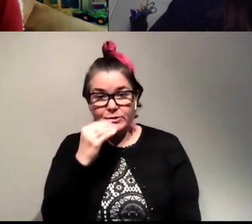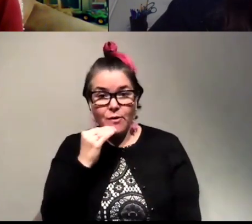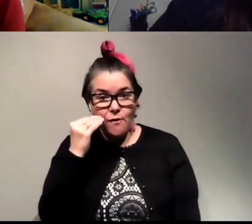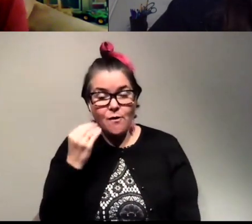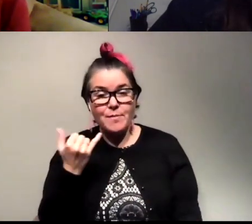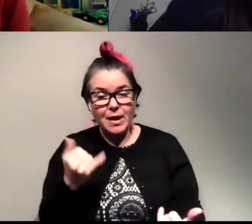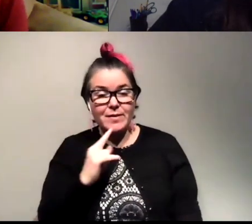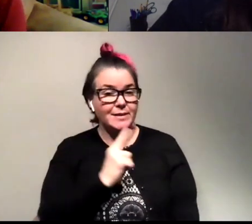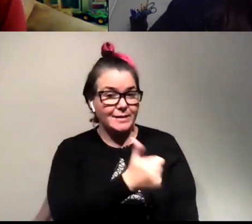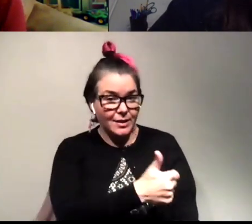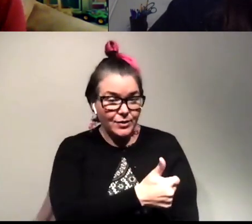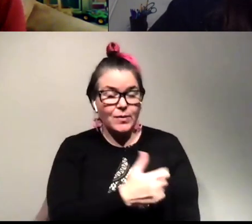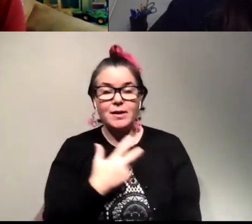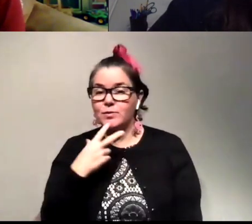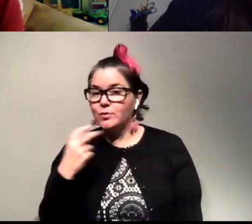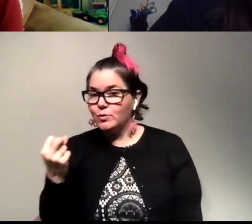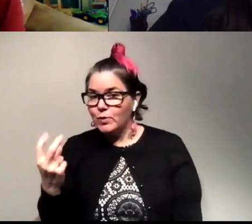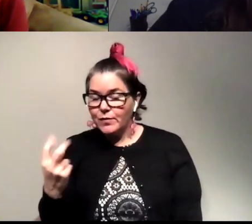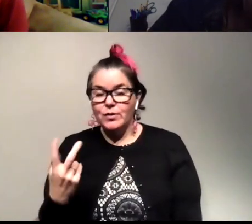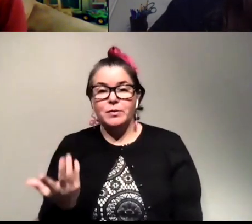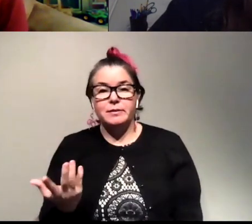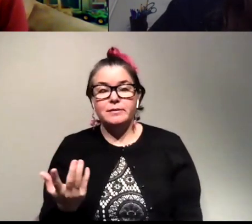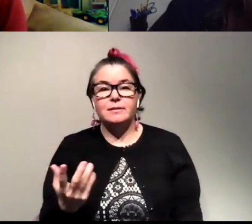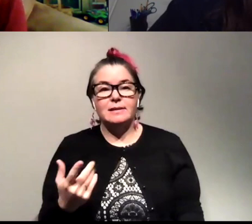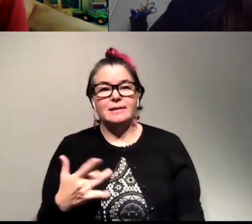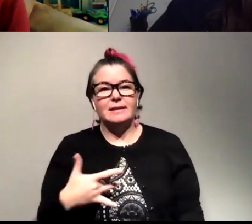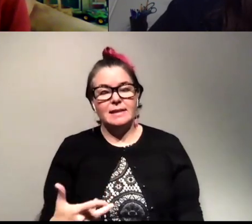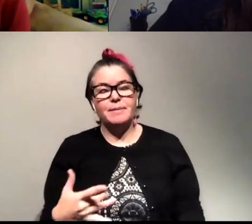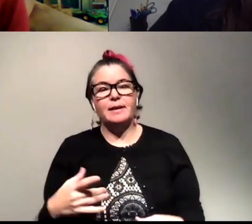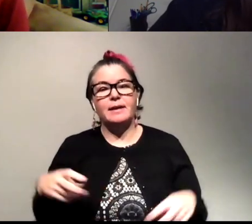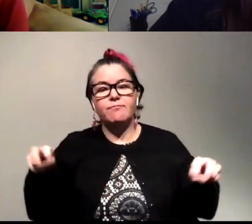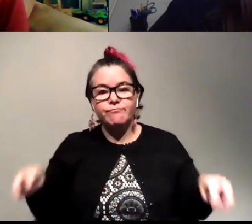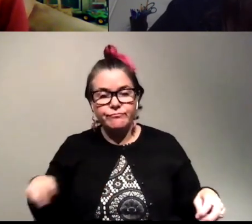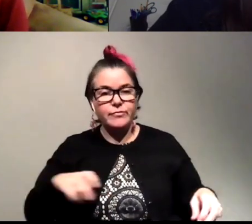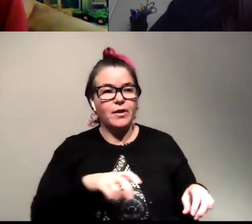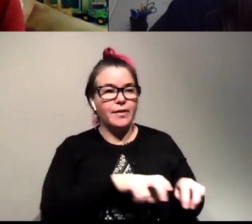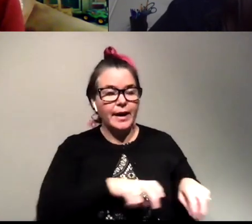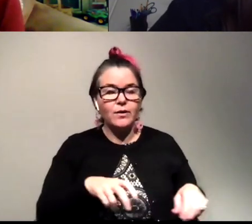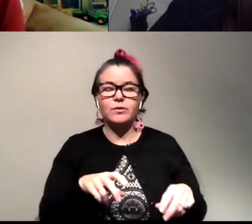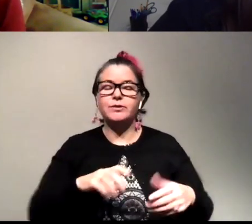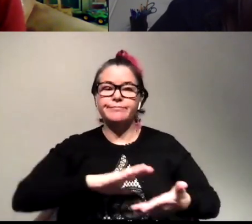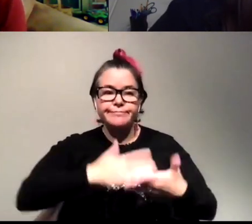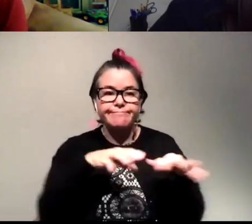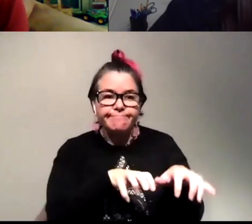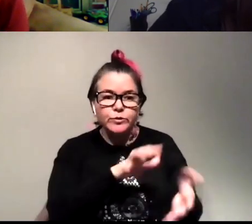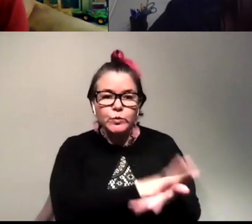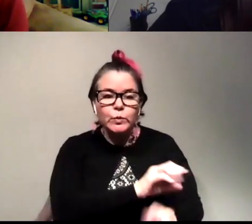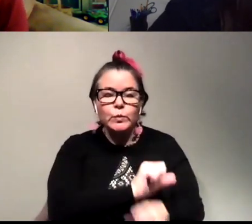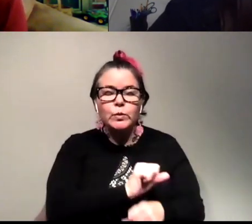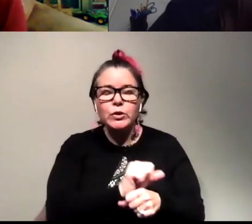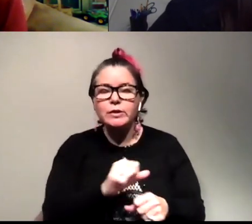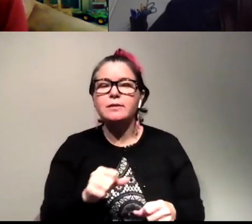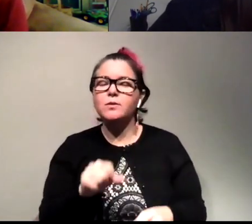have a 10-year-old and a 12-year-old, and normally they're sitting next to me on the couch doing their schoolwork. And I love it. I still like